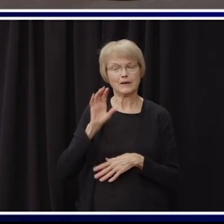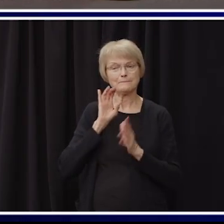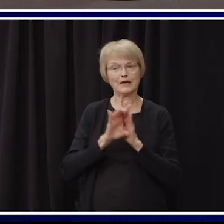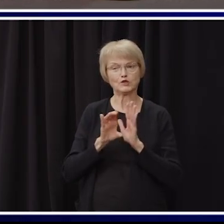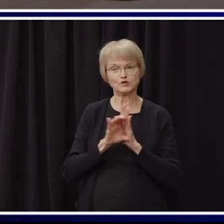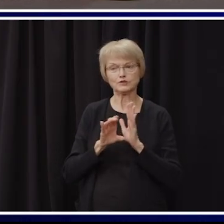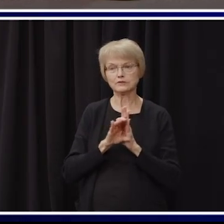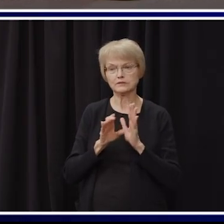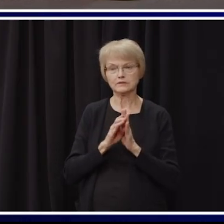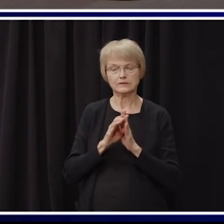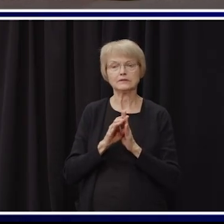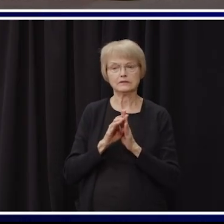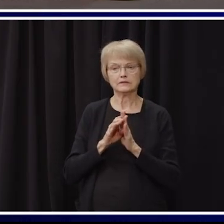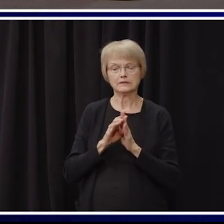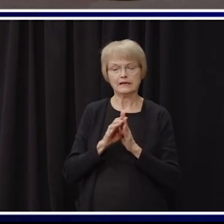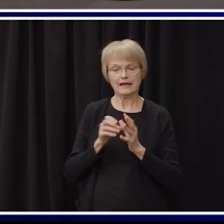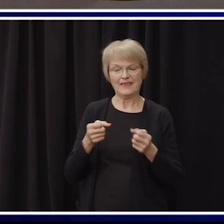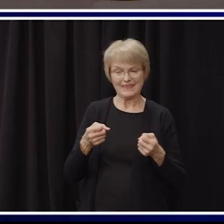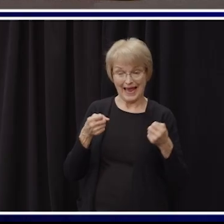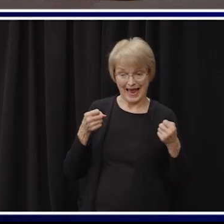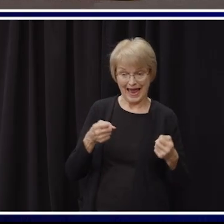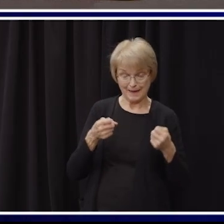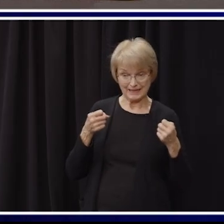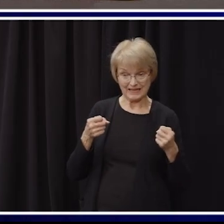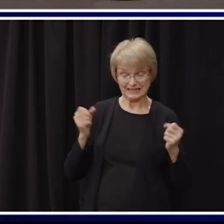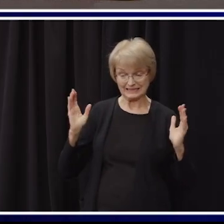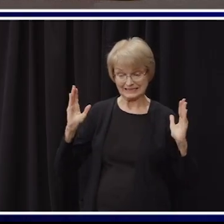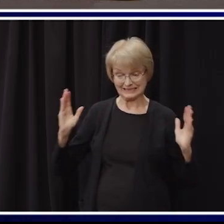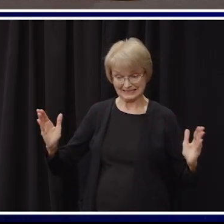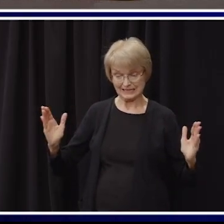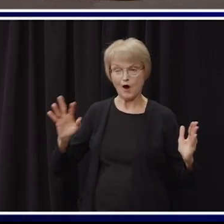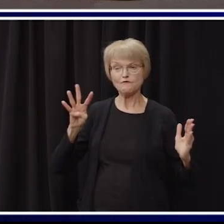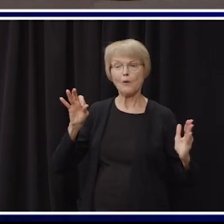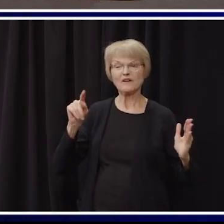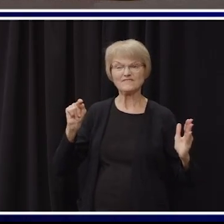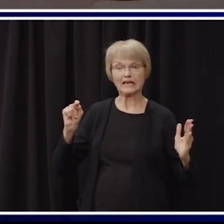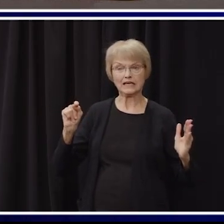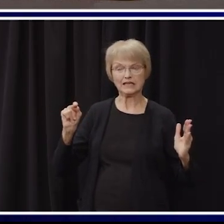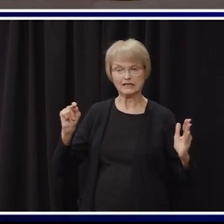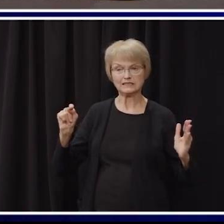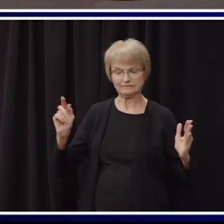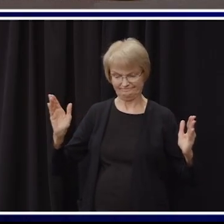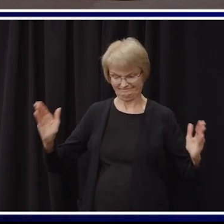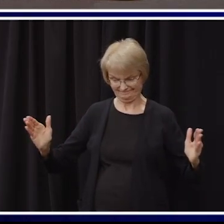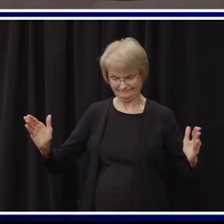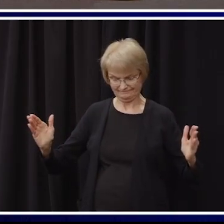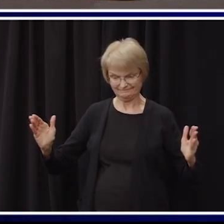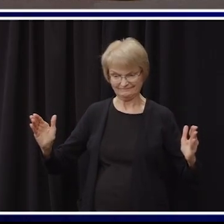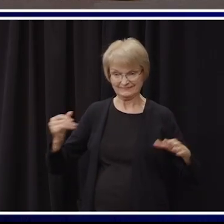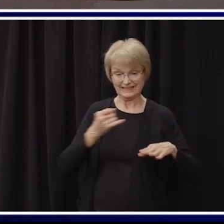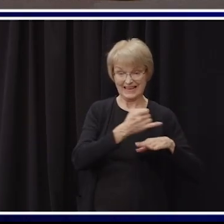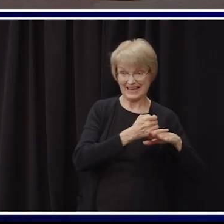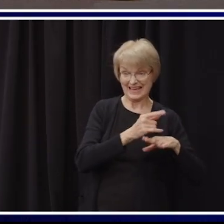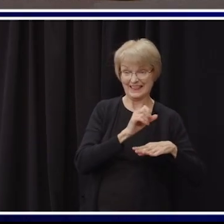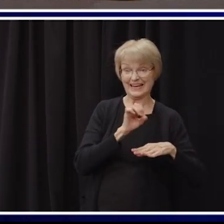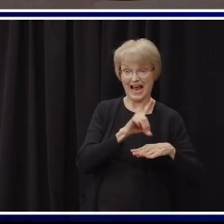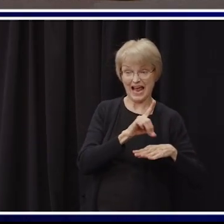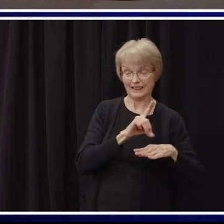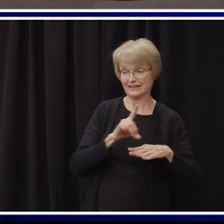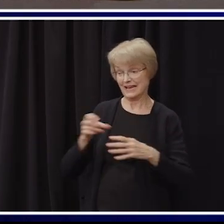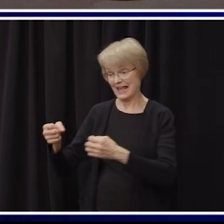wide spaces between the cabinets. So there's a minimum of 4 feet between the island and the other kitchen